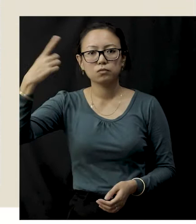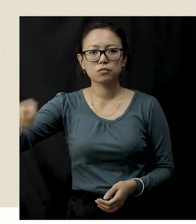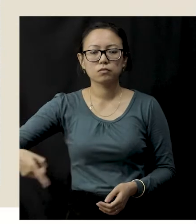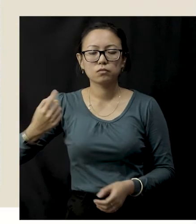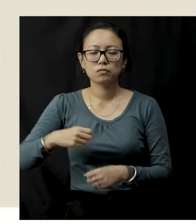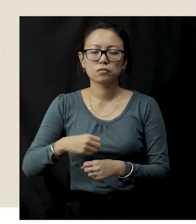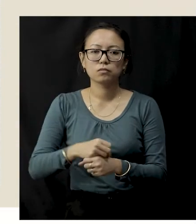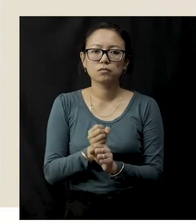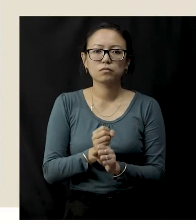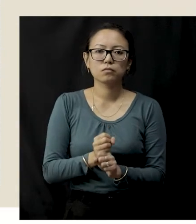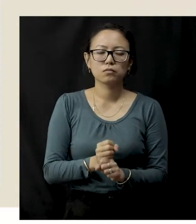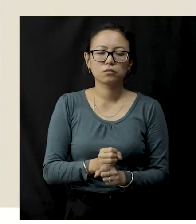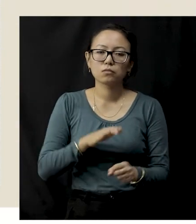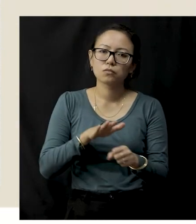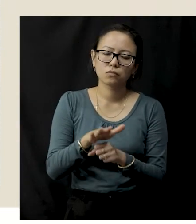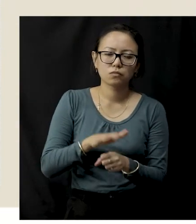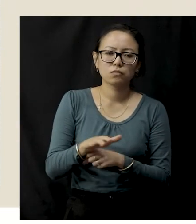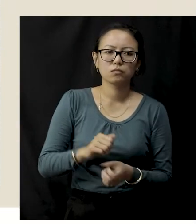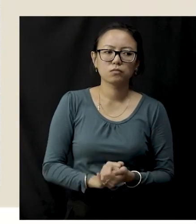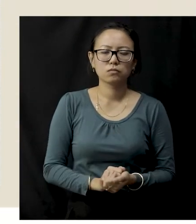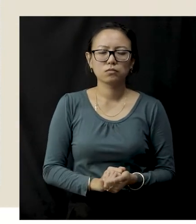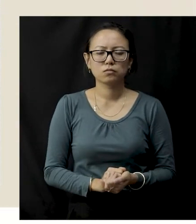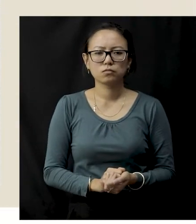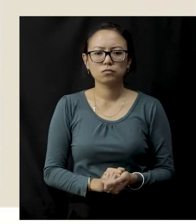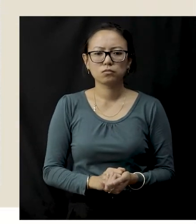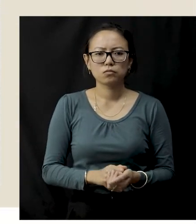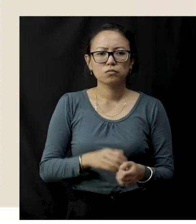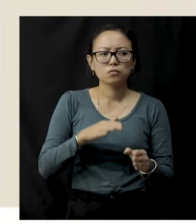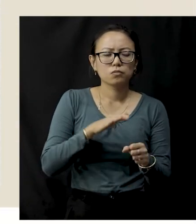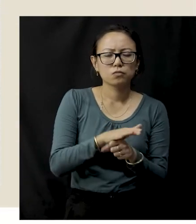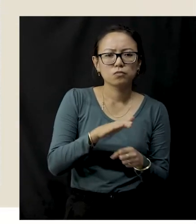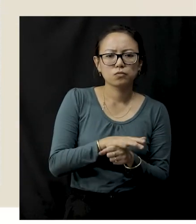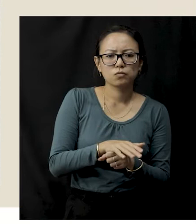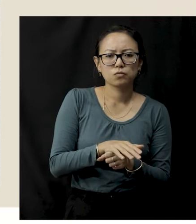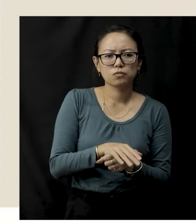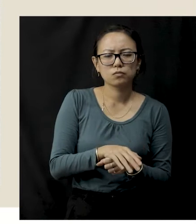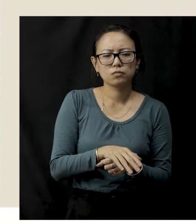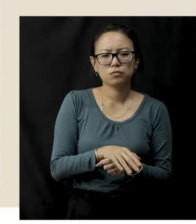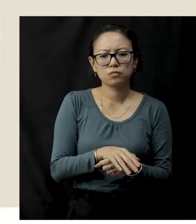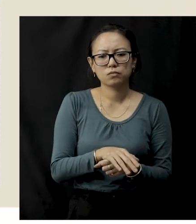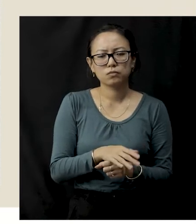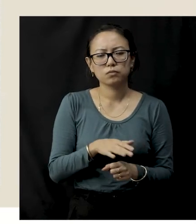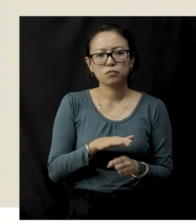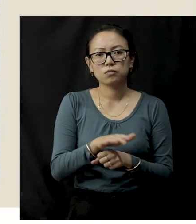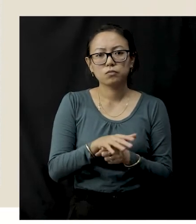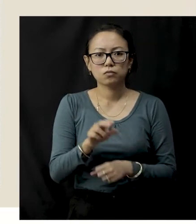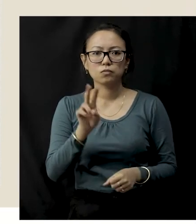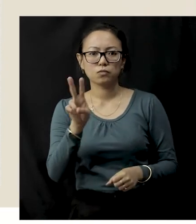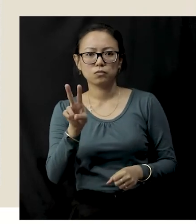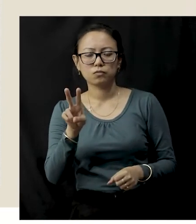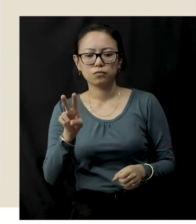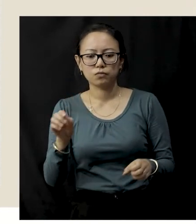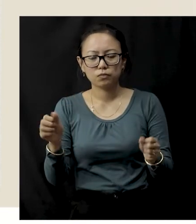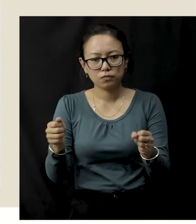wood. So this wood was attached to some other woods, or it was tied with